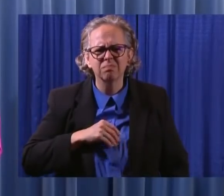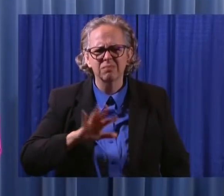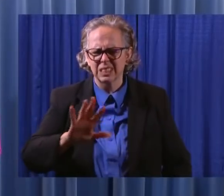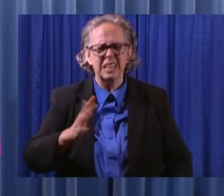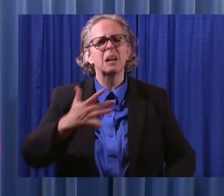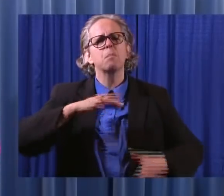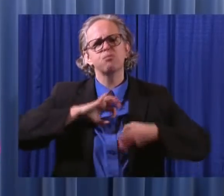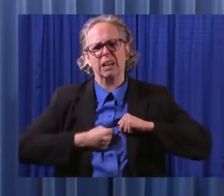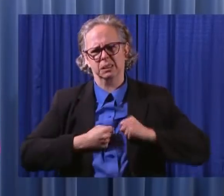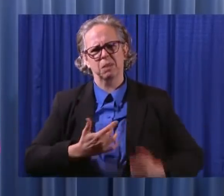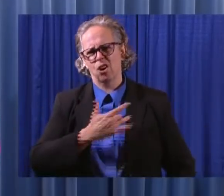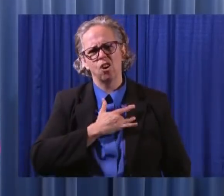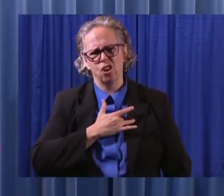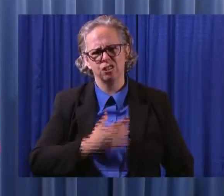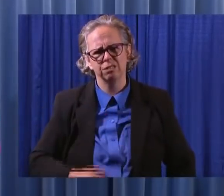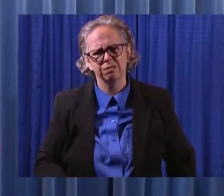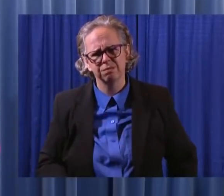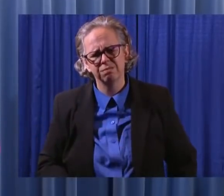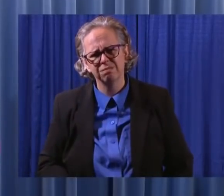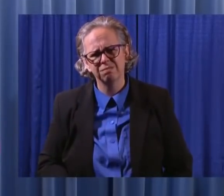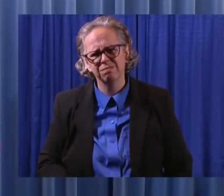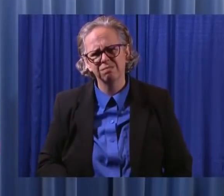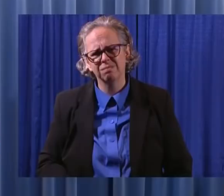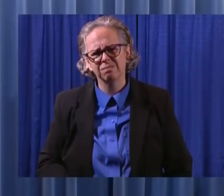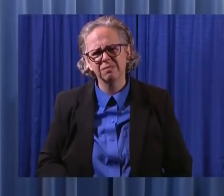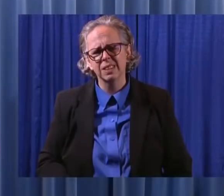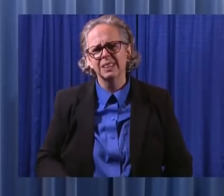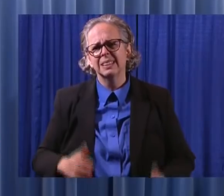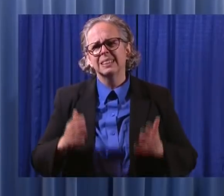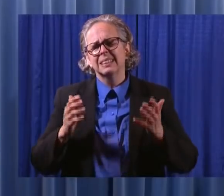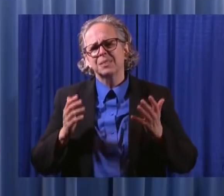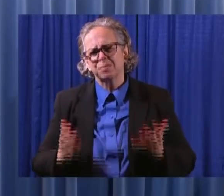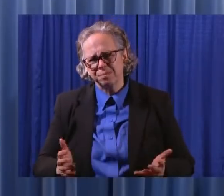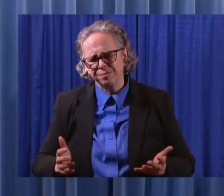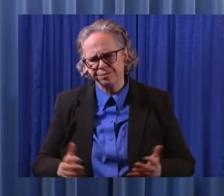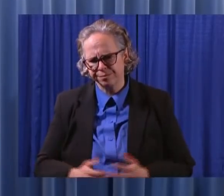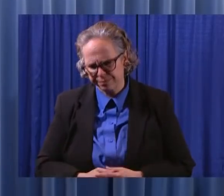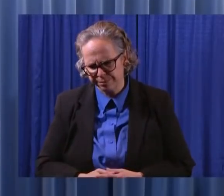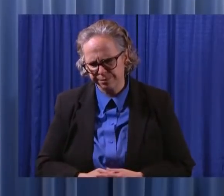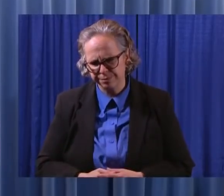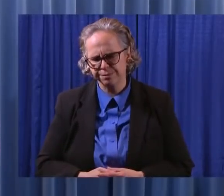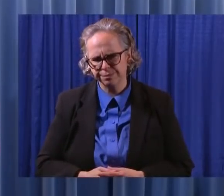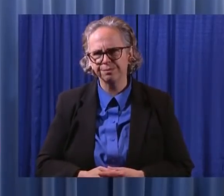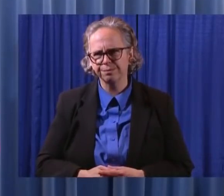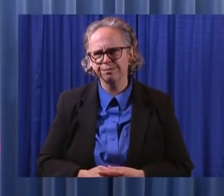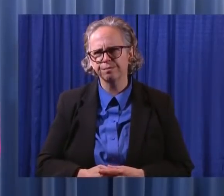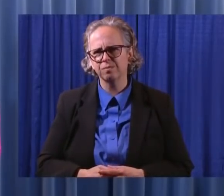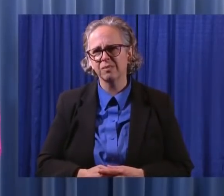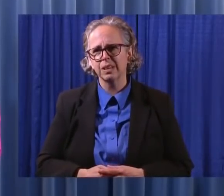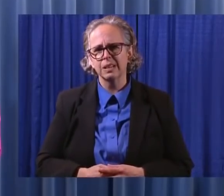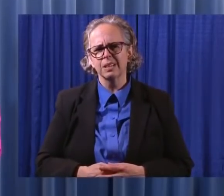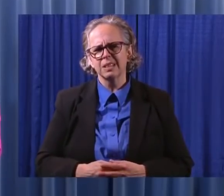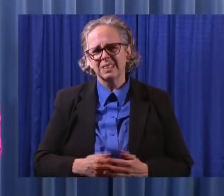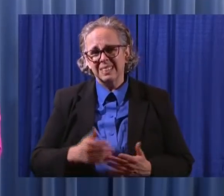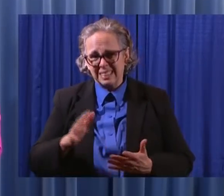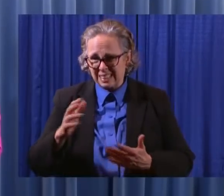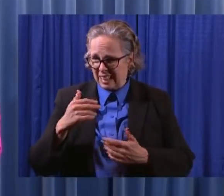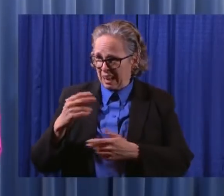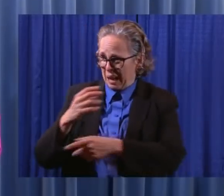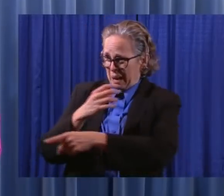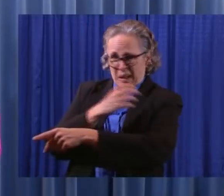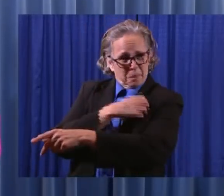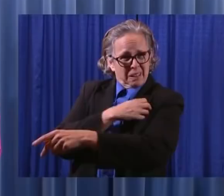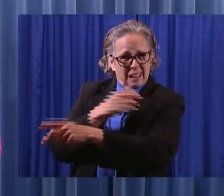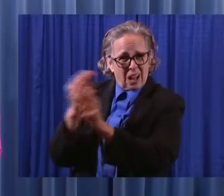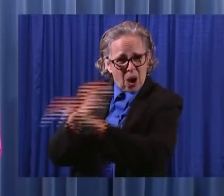just some comments about that. I checked again with the patrol, asked them how their investigation is